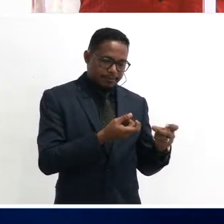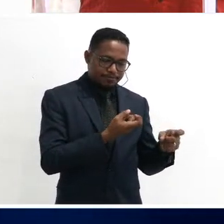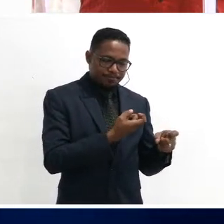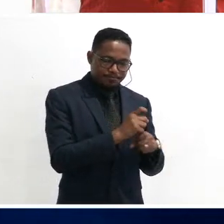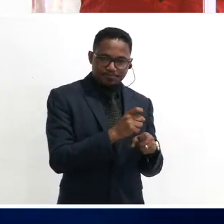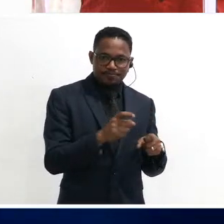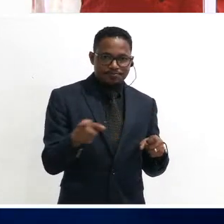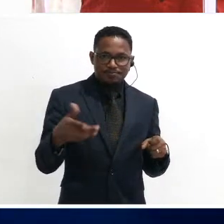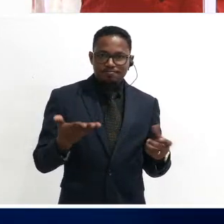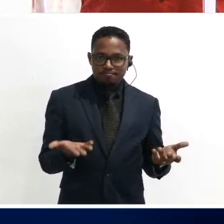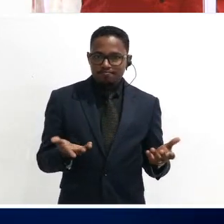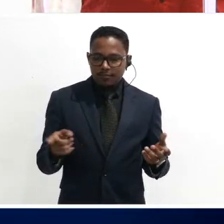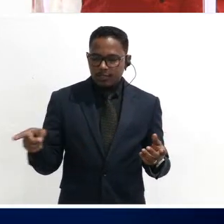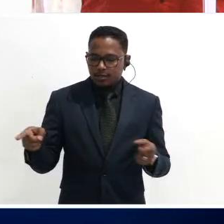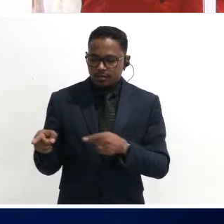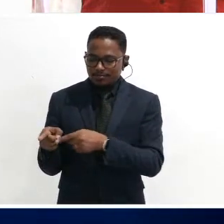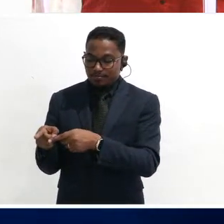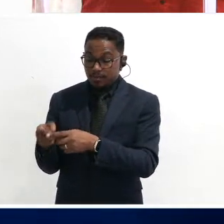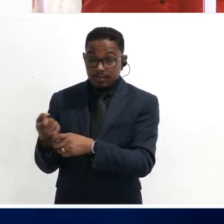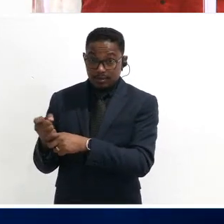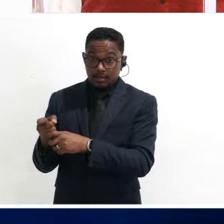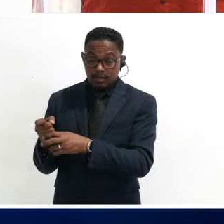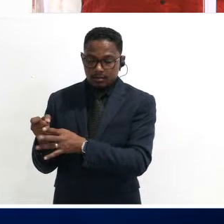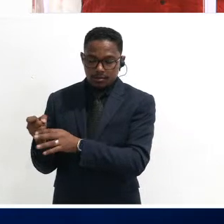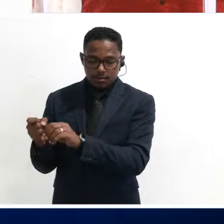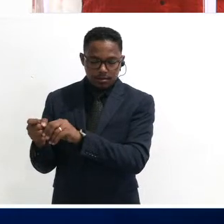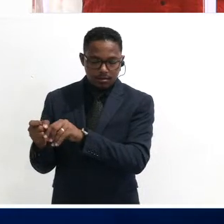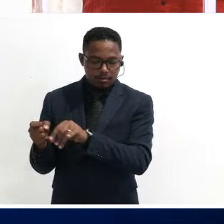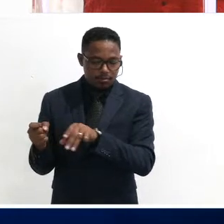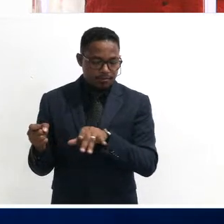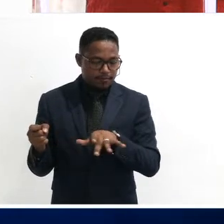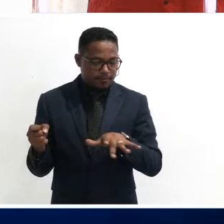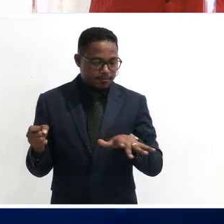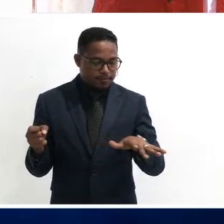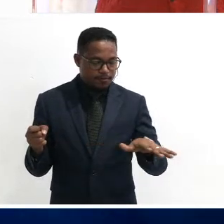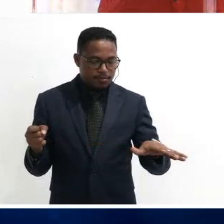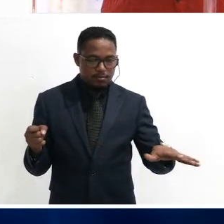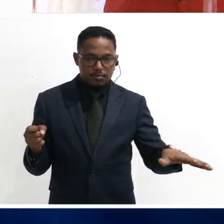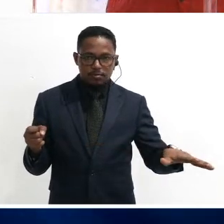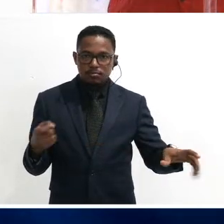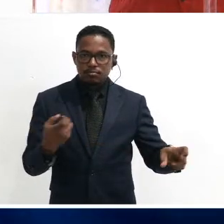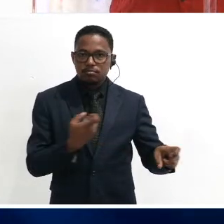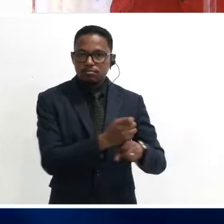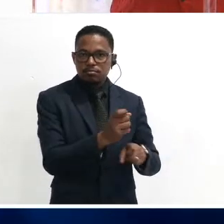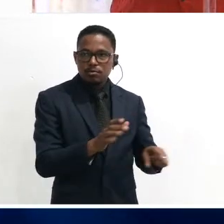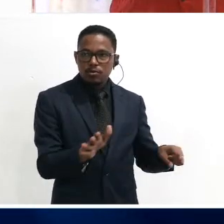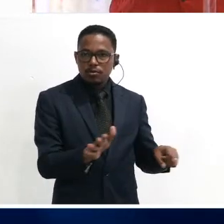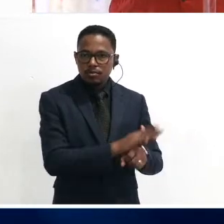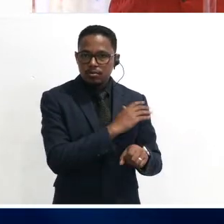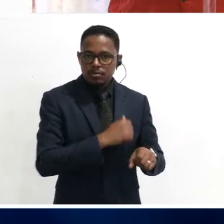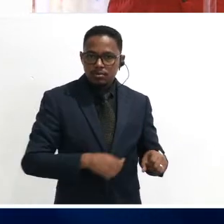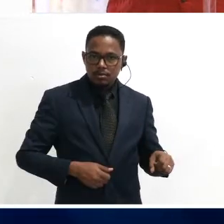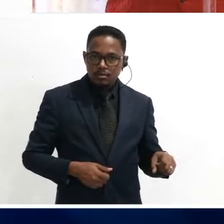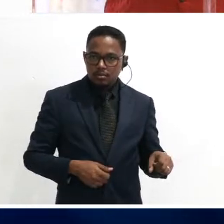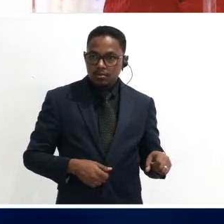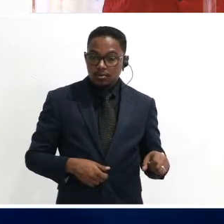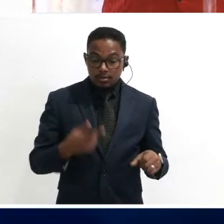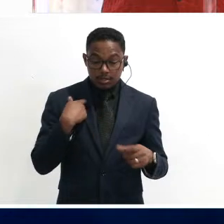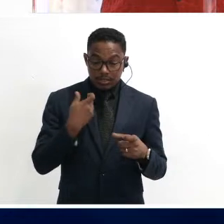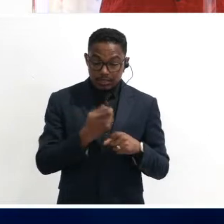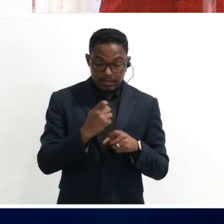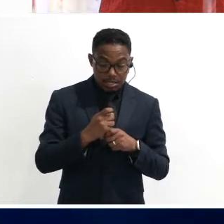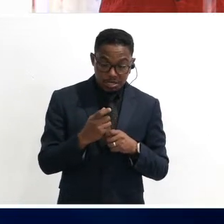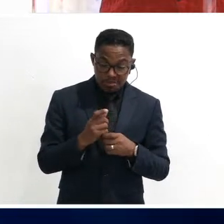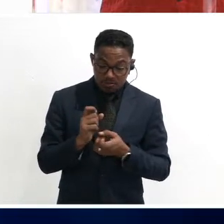the packages, once they're assembled, you can't rework them, you can't change them. So it's very